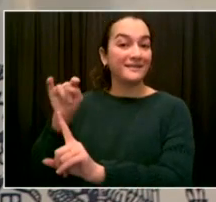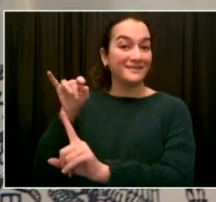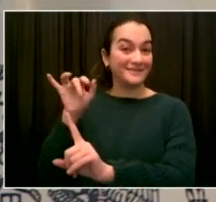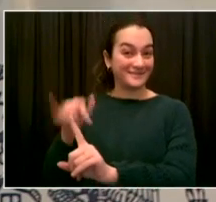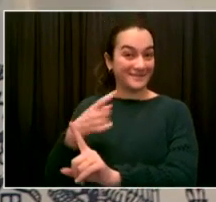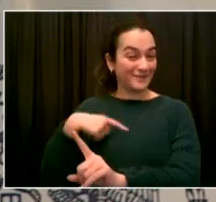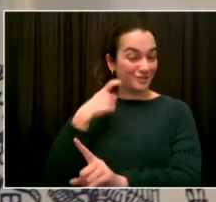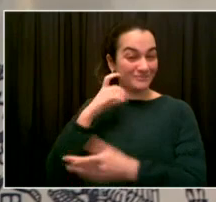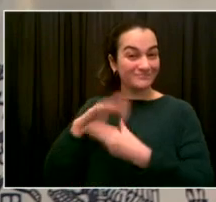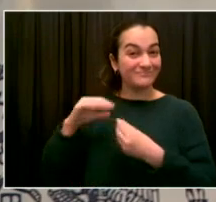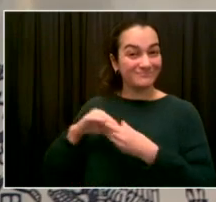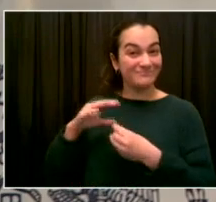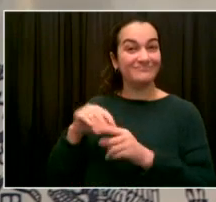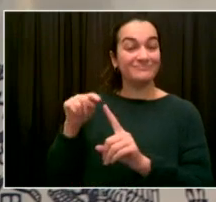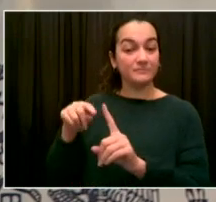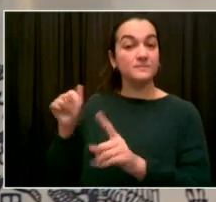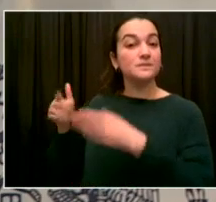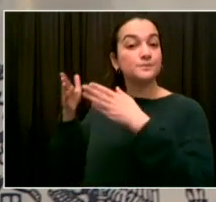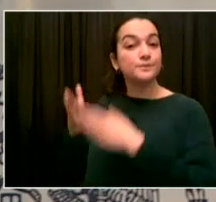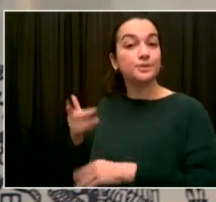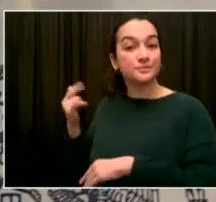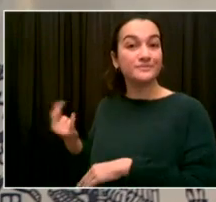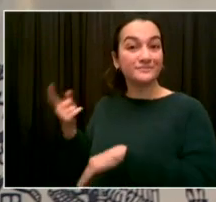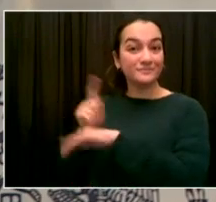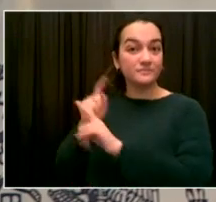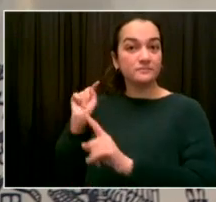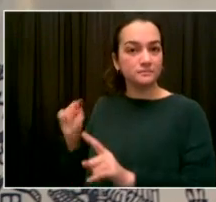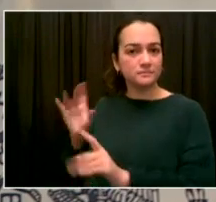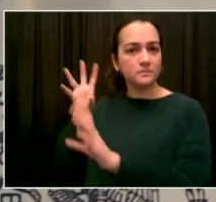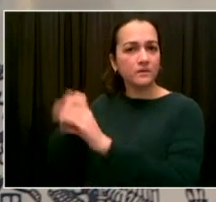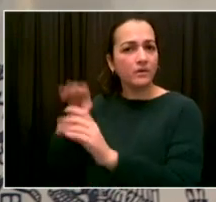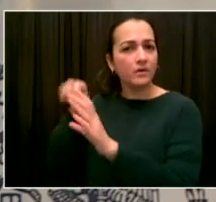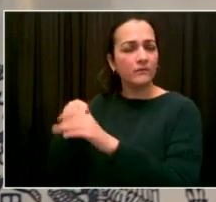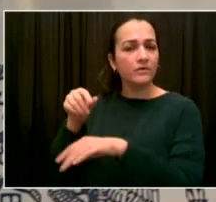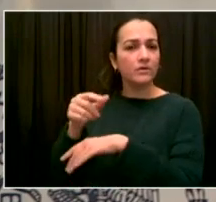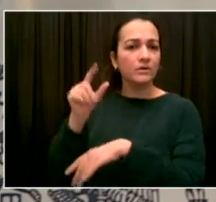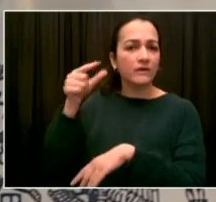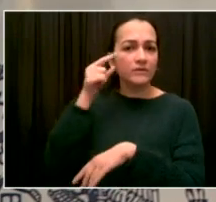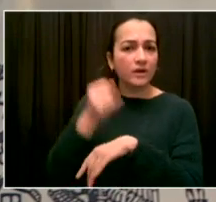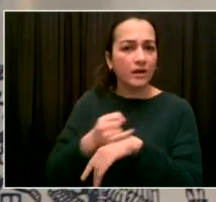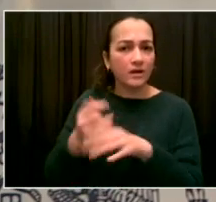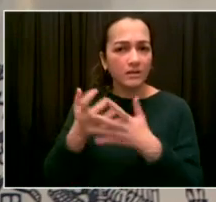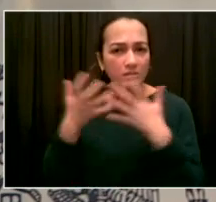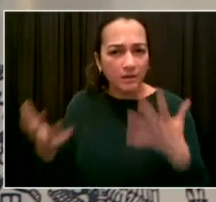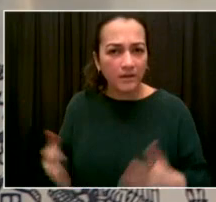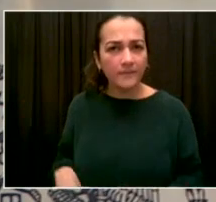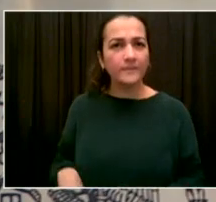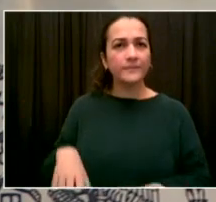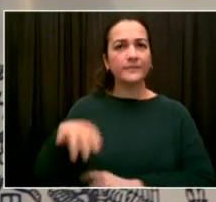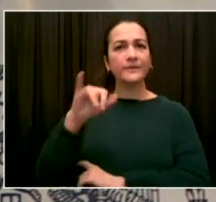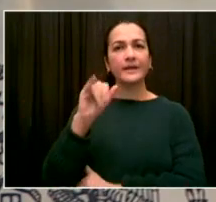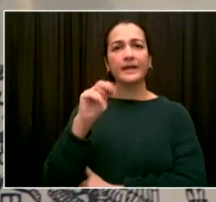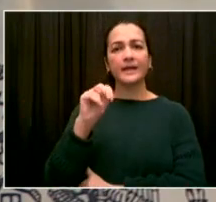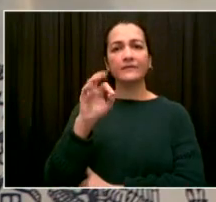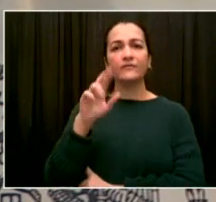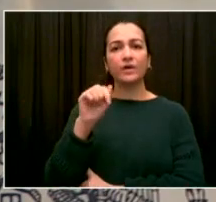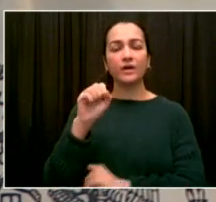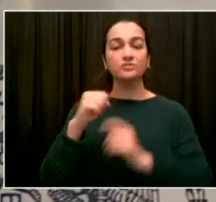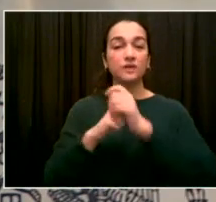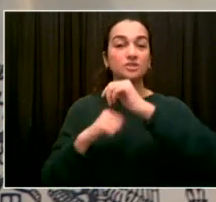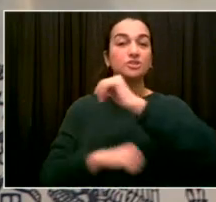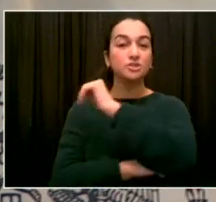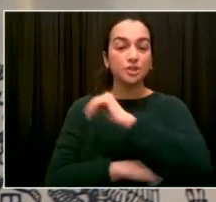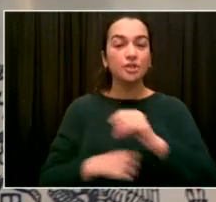about the infrastructure bill. Well, he made that happen. What can be in the future in the Congress to address